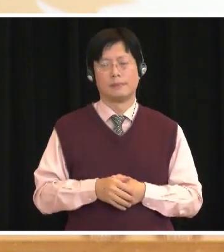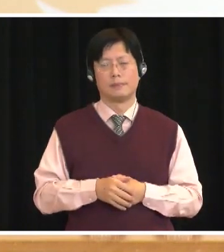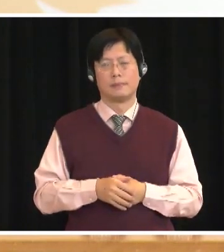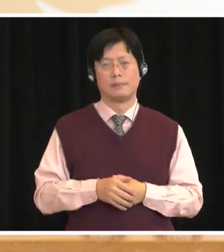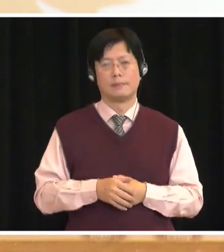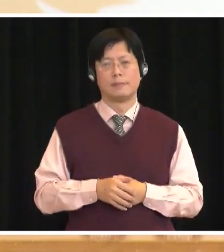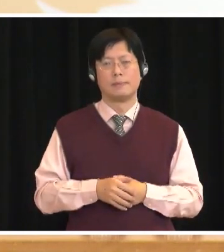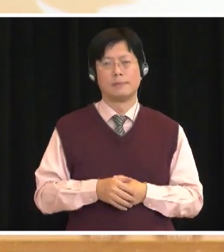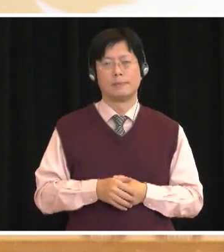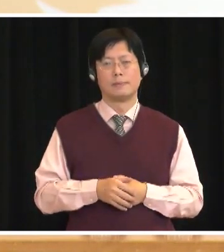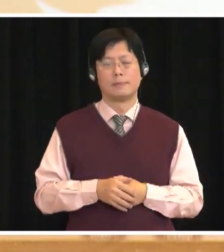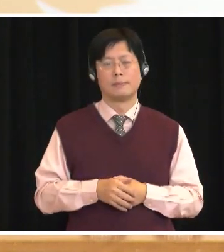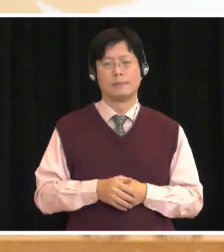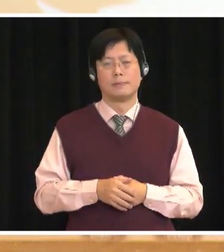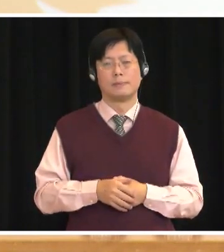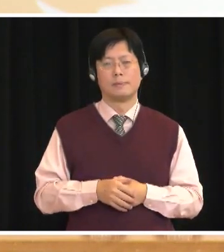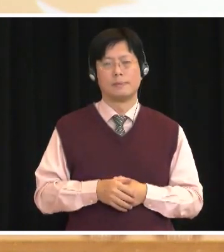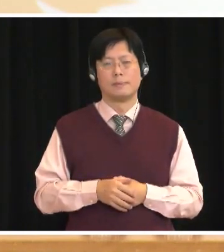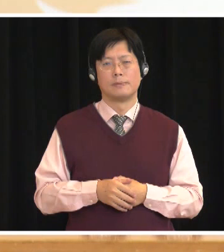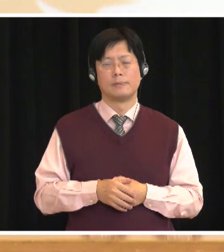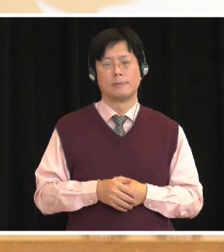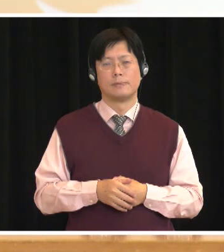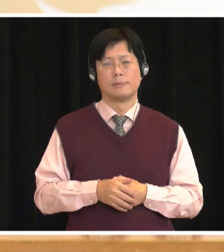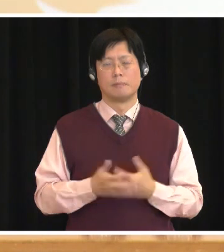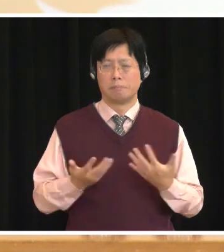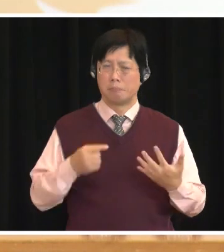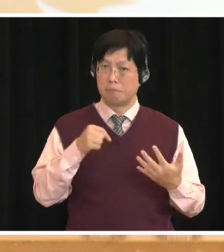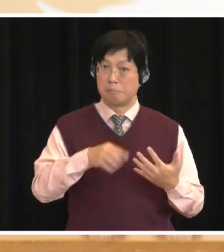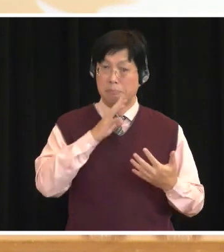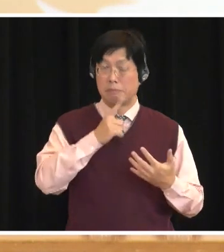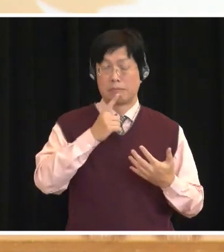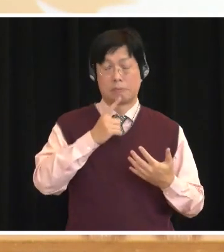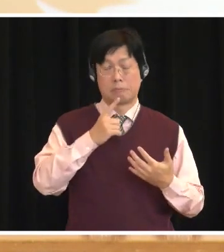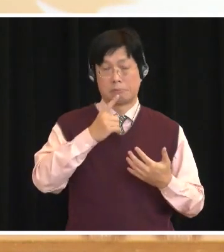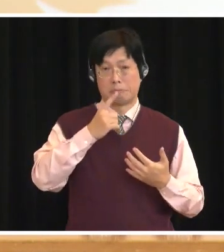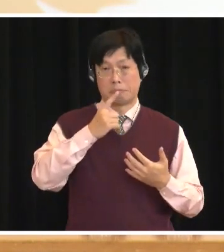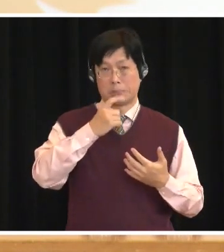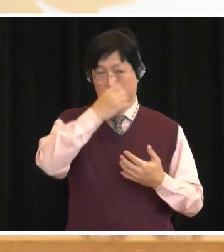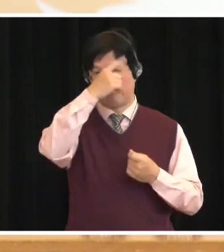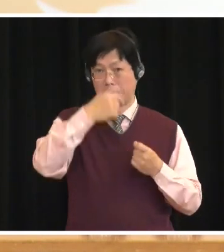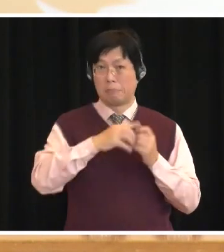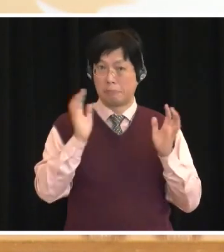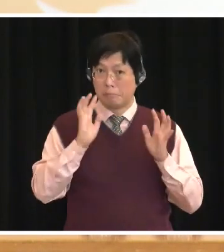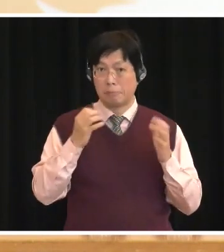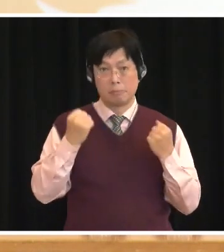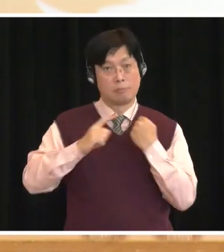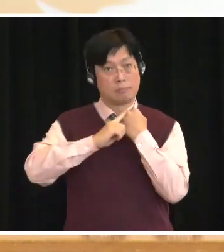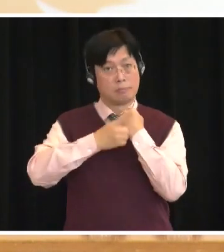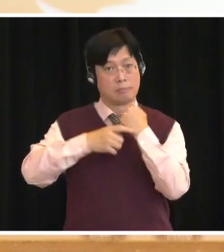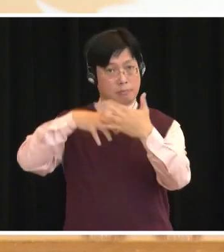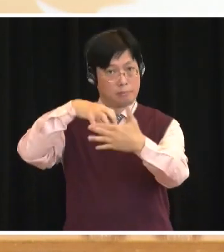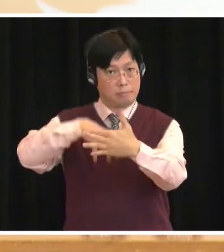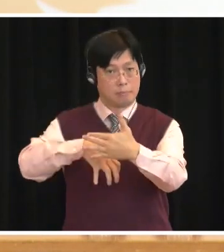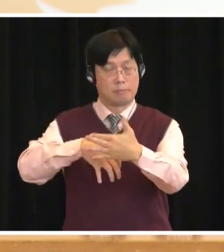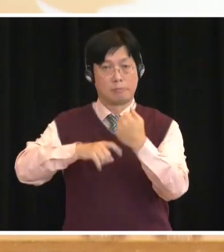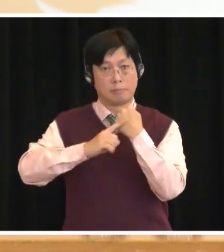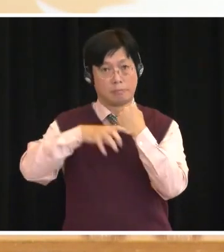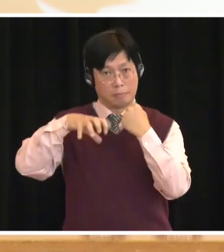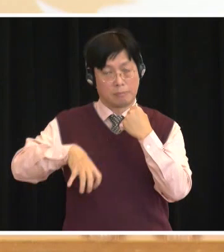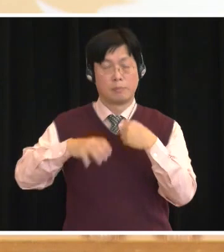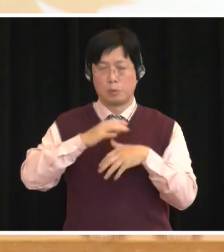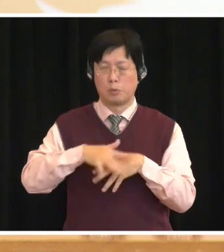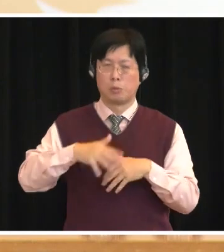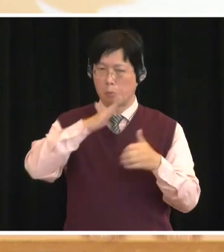has to be interviewed even before the court trial takes place. And the